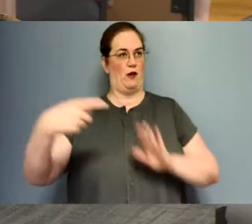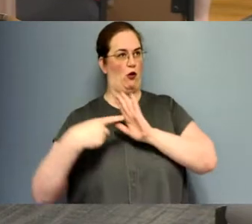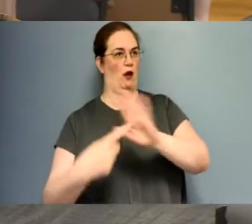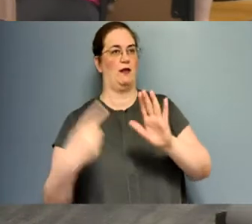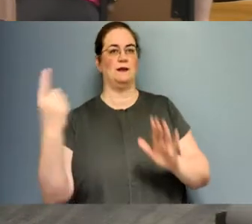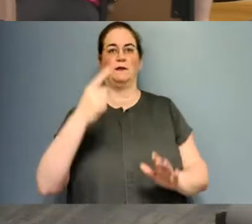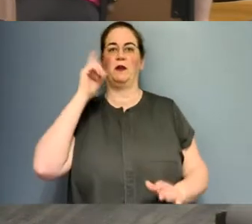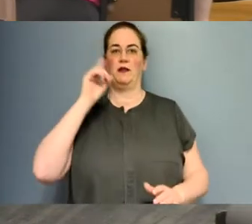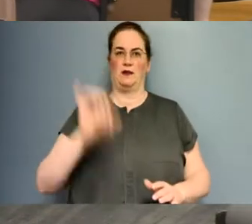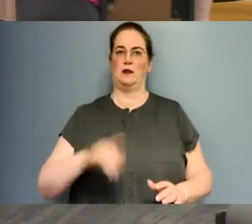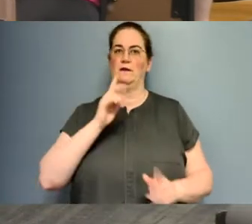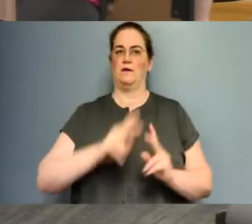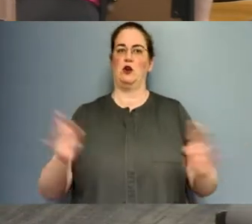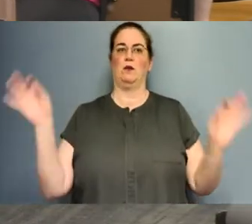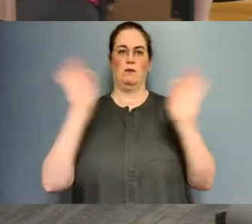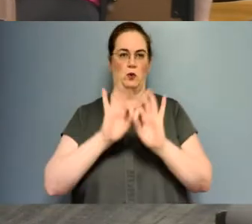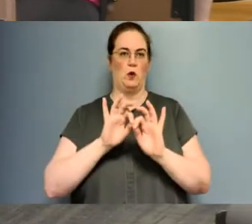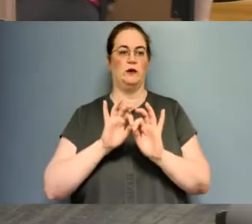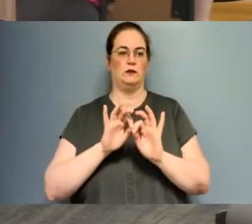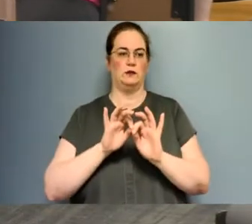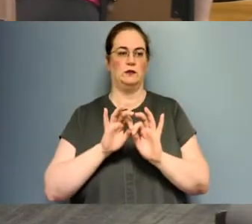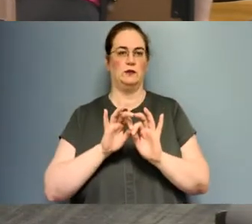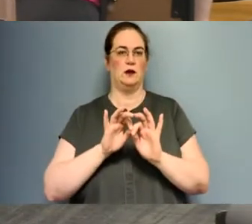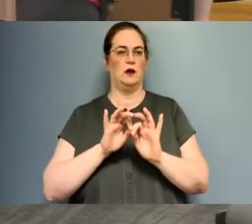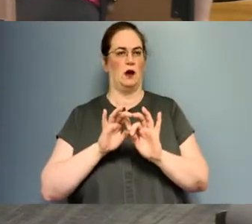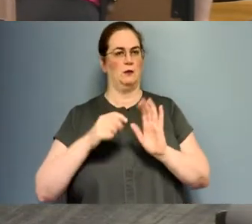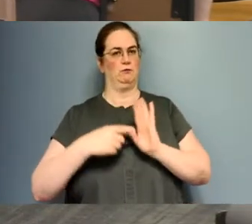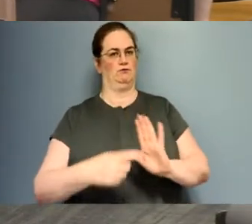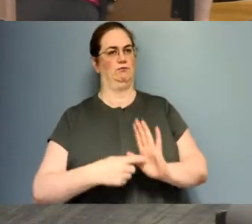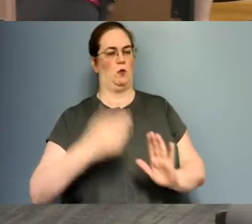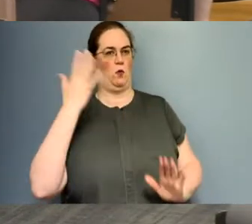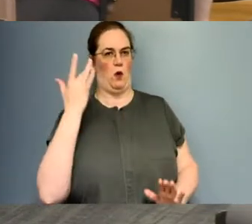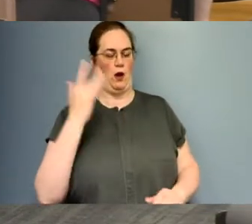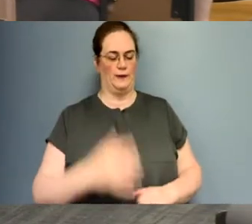that I think is very important, and I'm going to get to why.